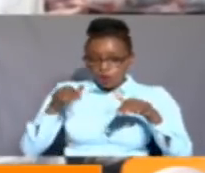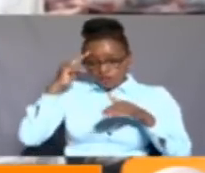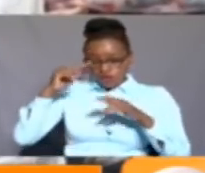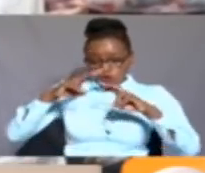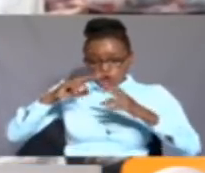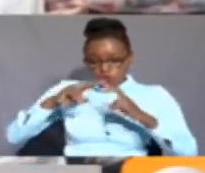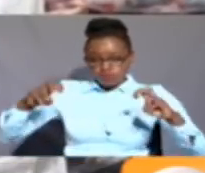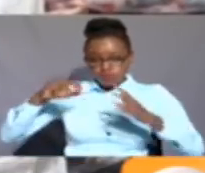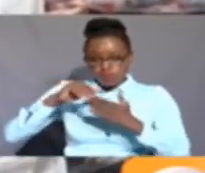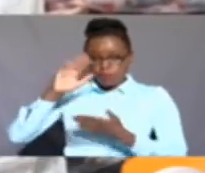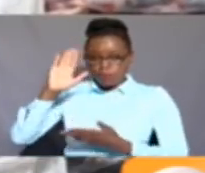z